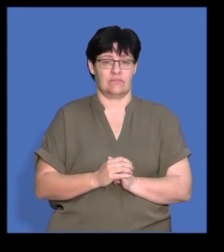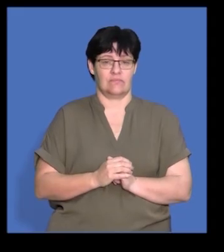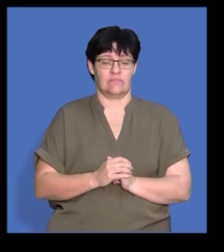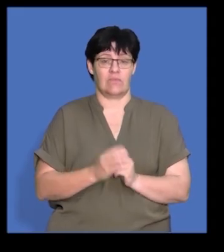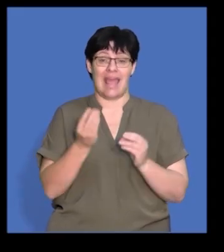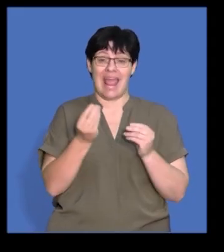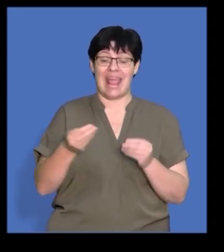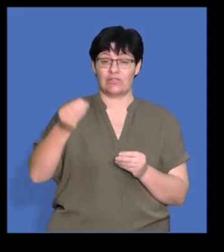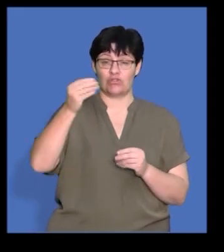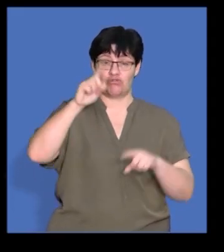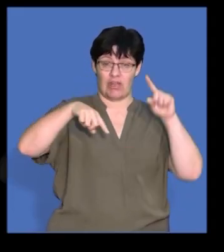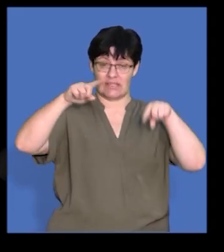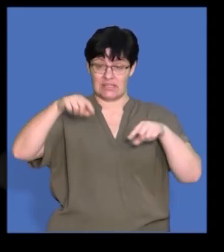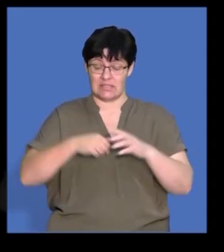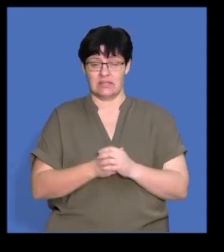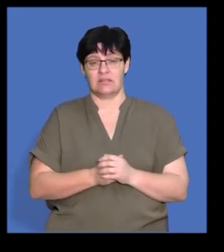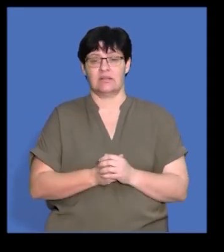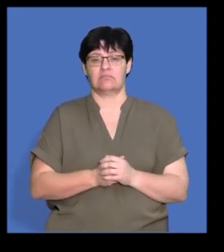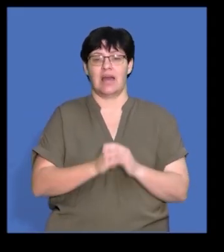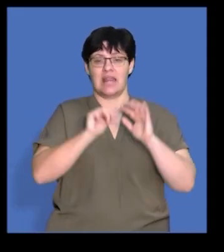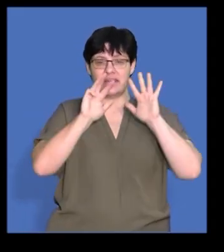My interest rate was